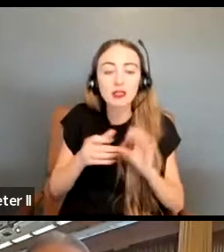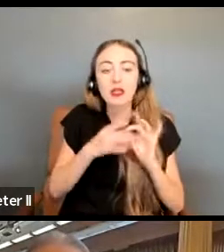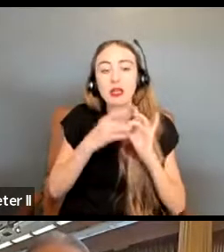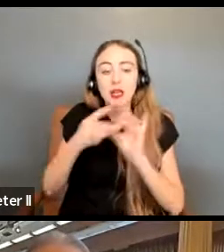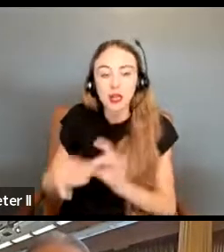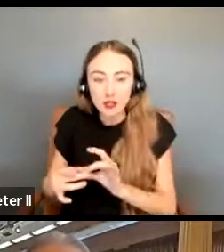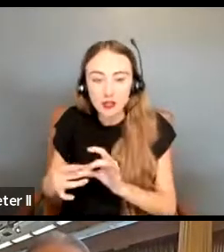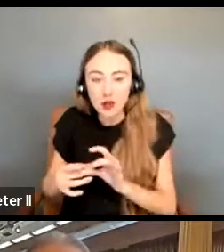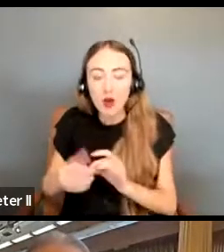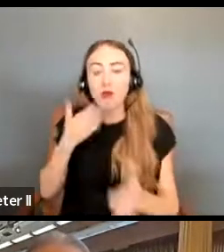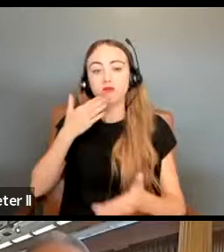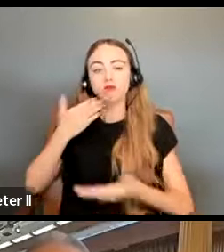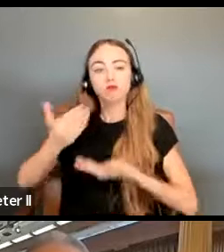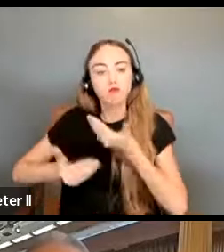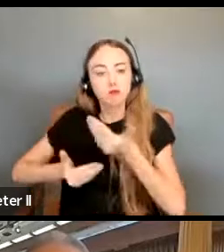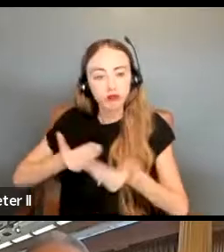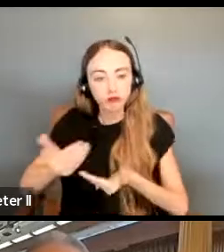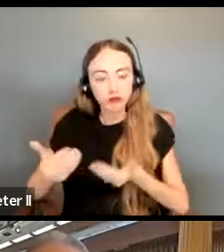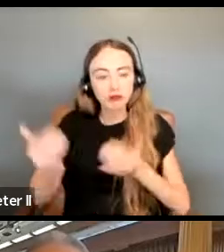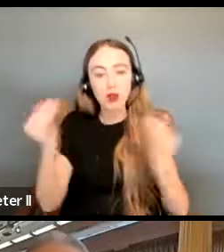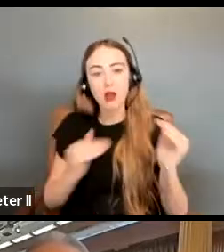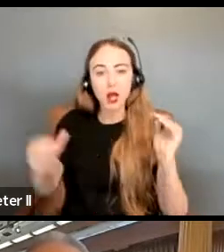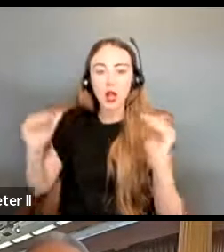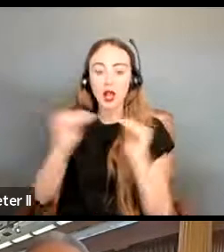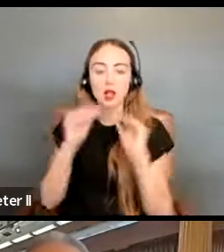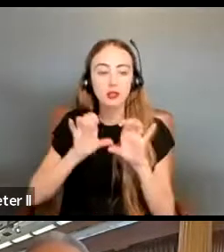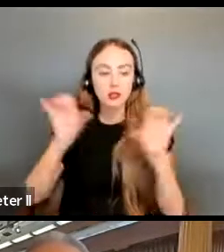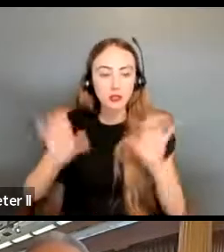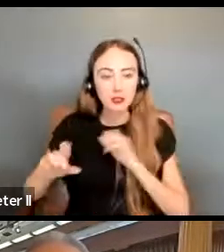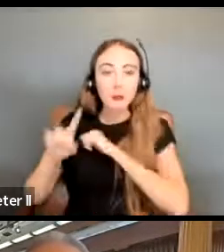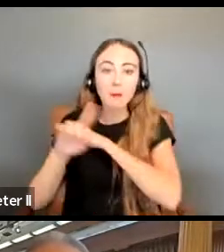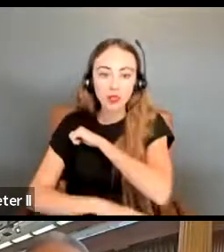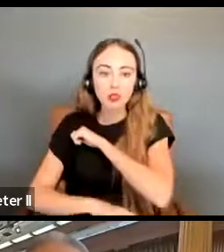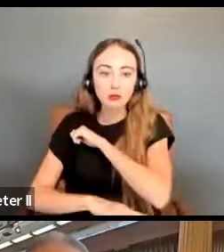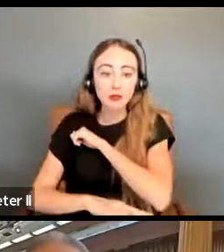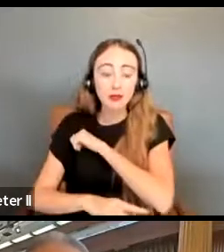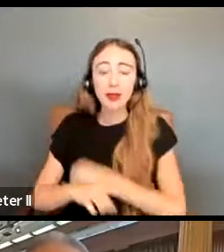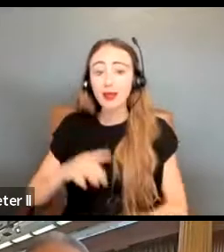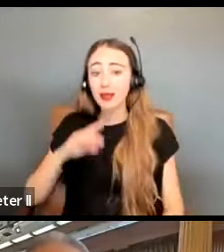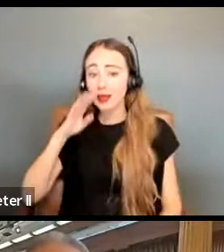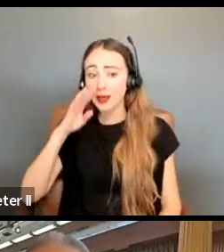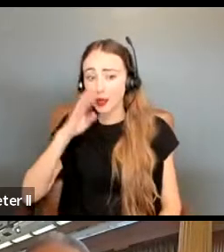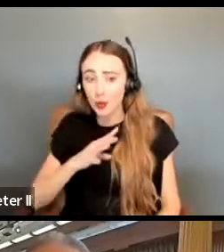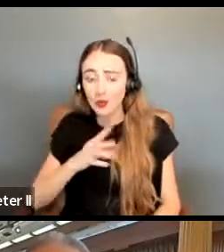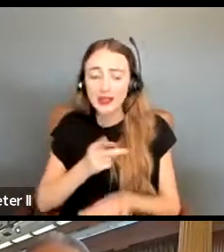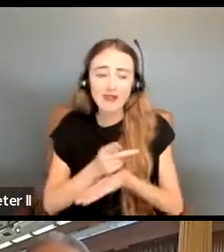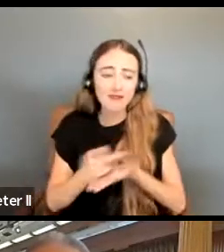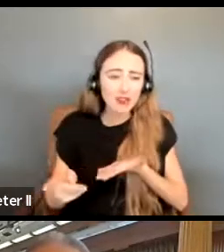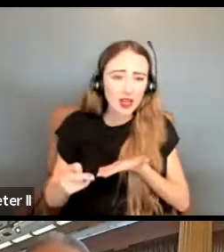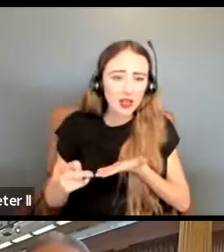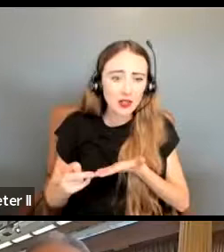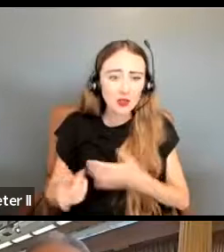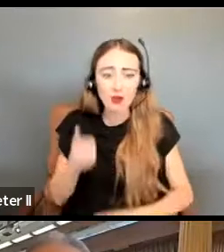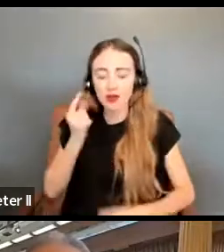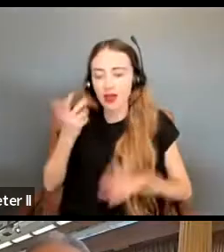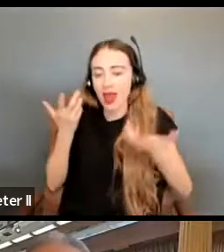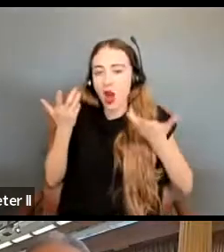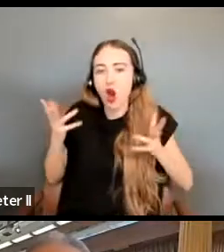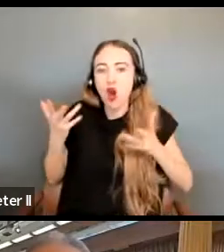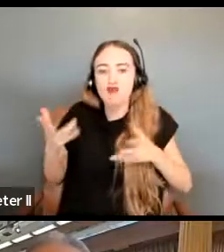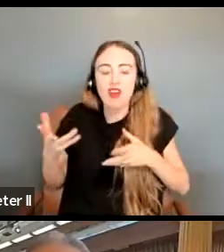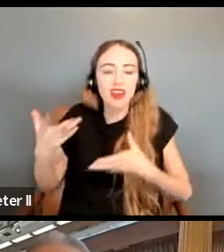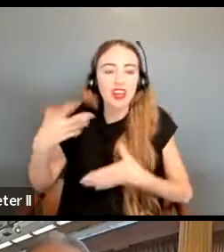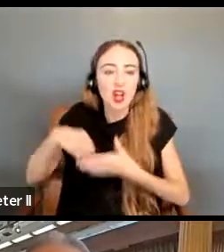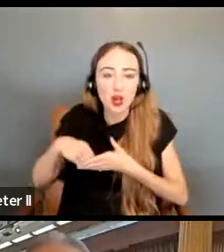a well-ordered, proportional system of punishment. It ignores and fails to appreciate the way the RCCA already accounts for